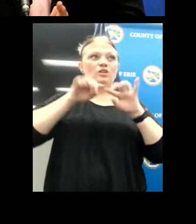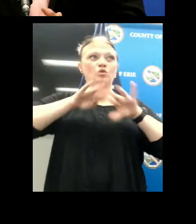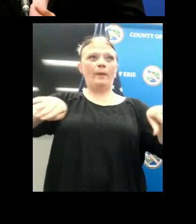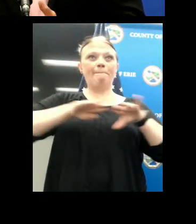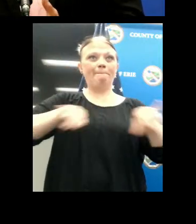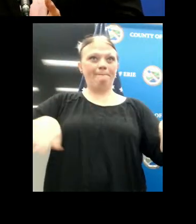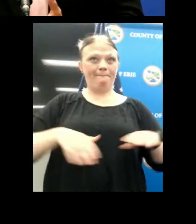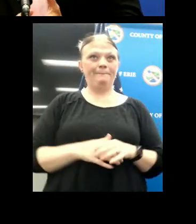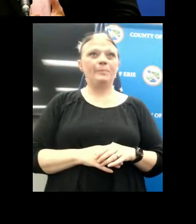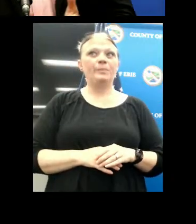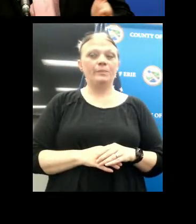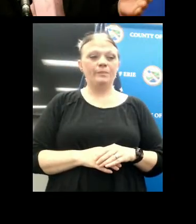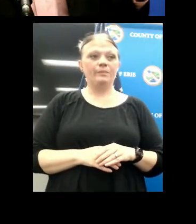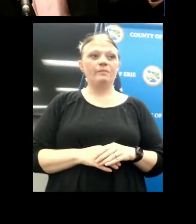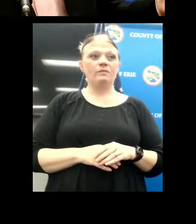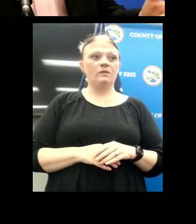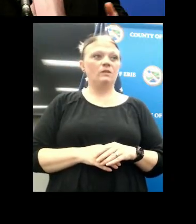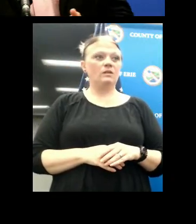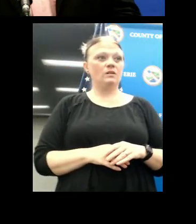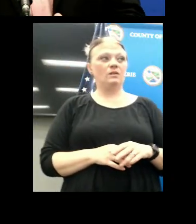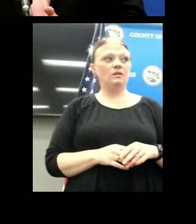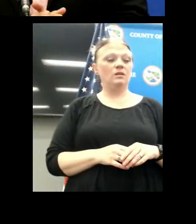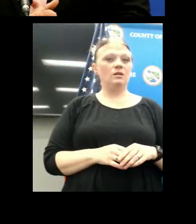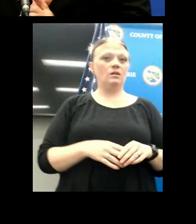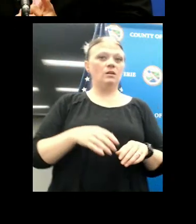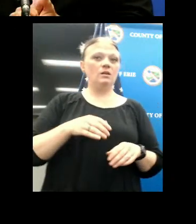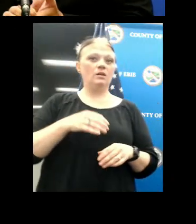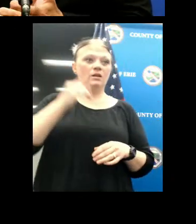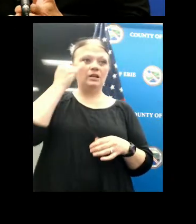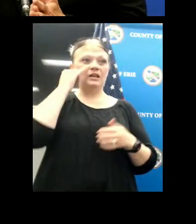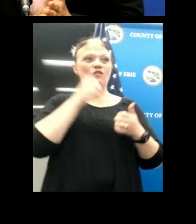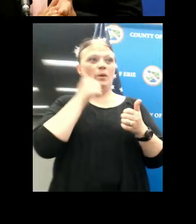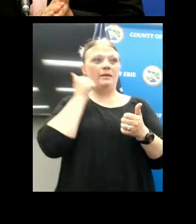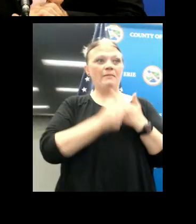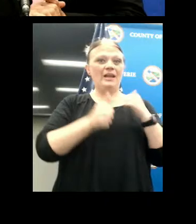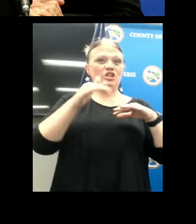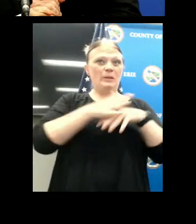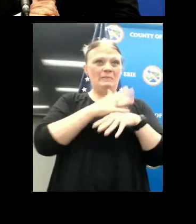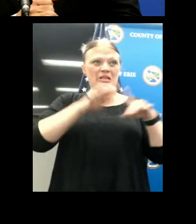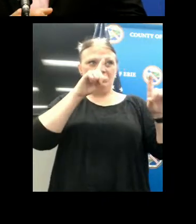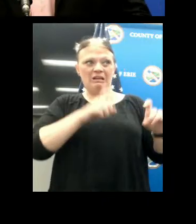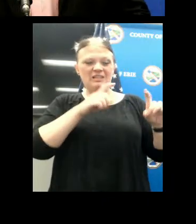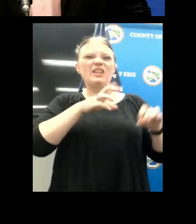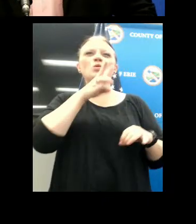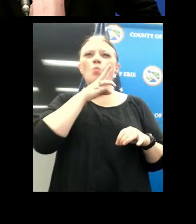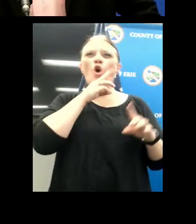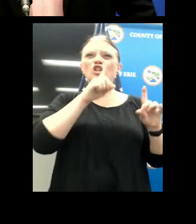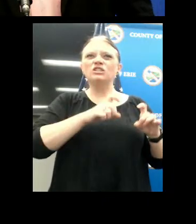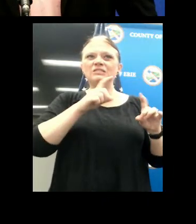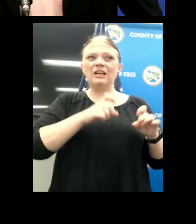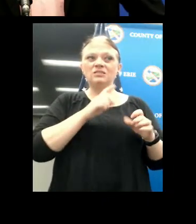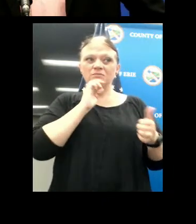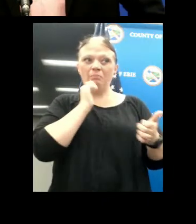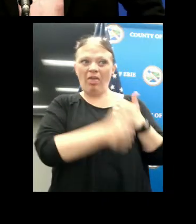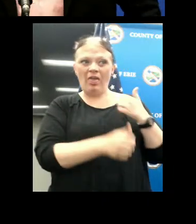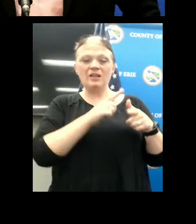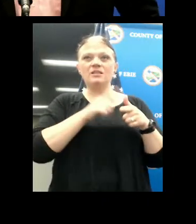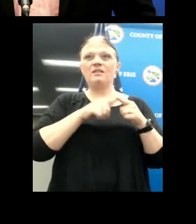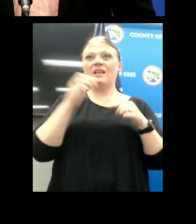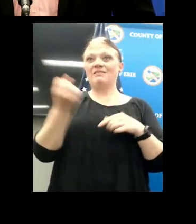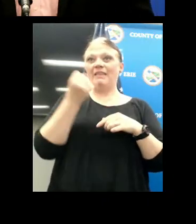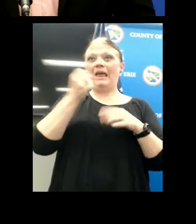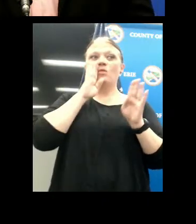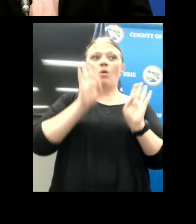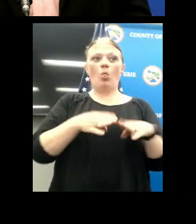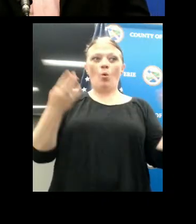swimming. If we pass the beach test, the water test, we'll be open for swimming this Saturday at